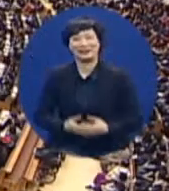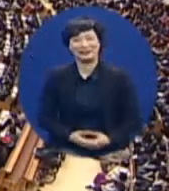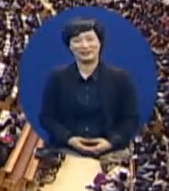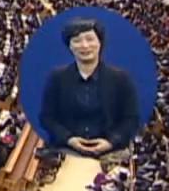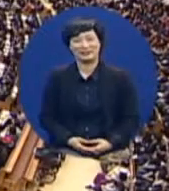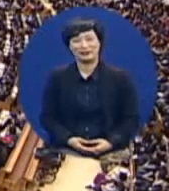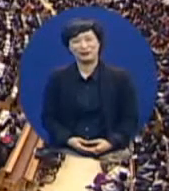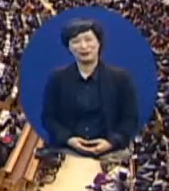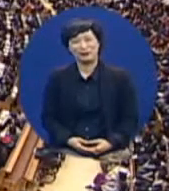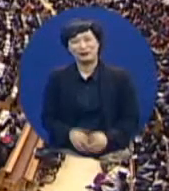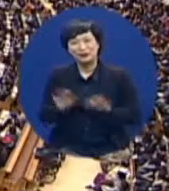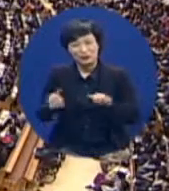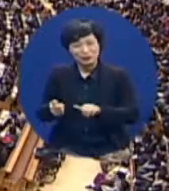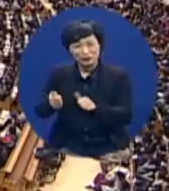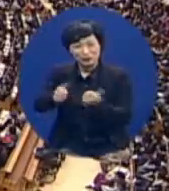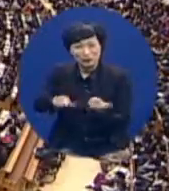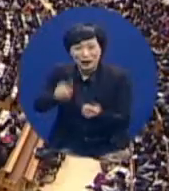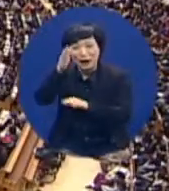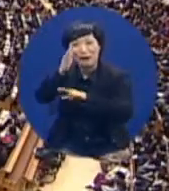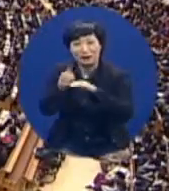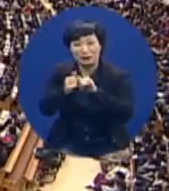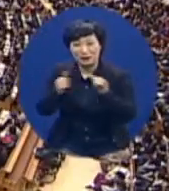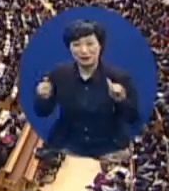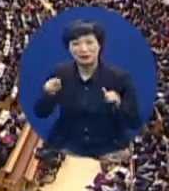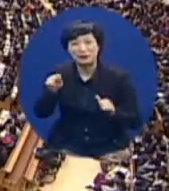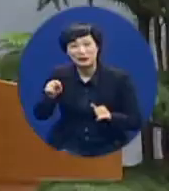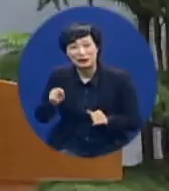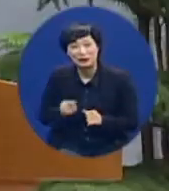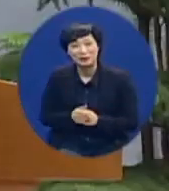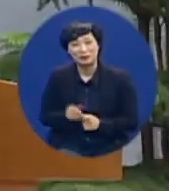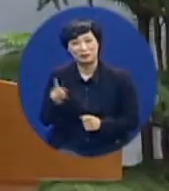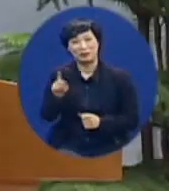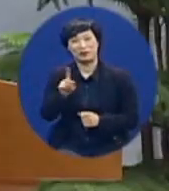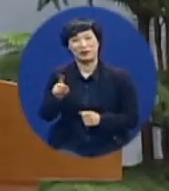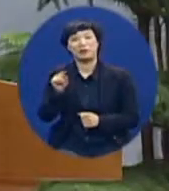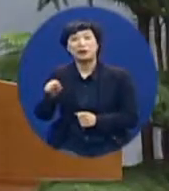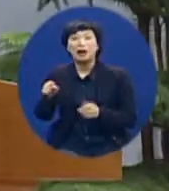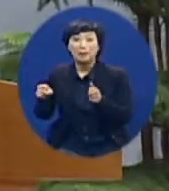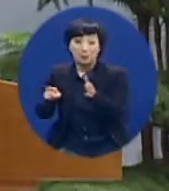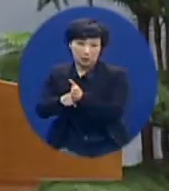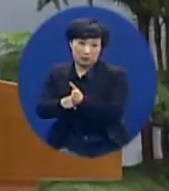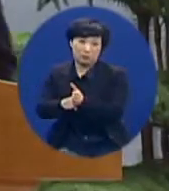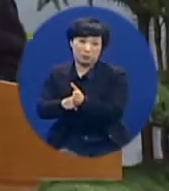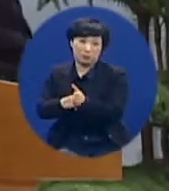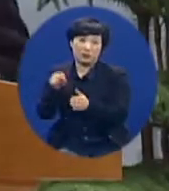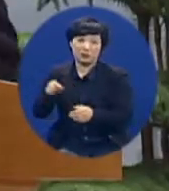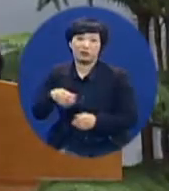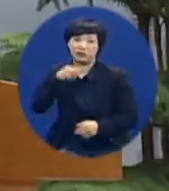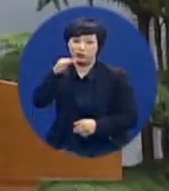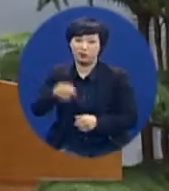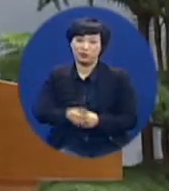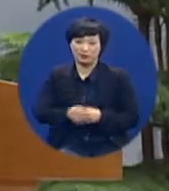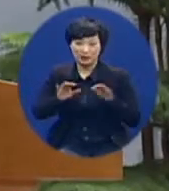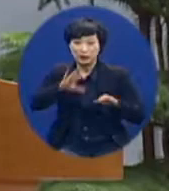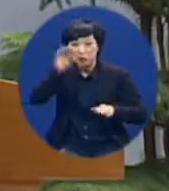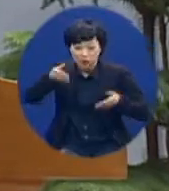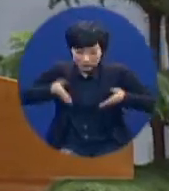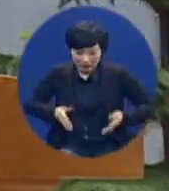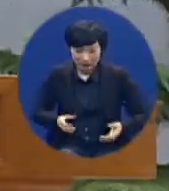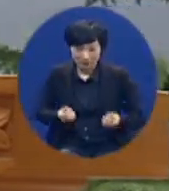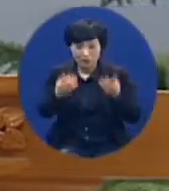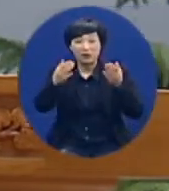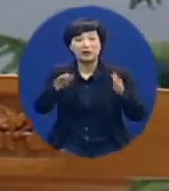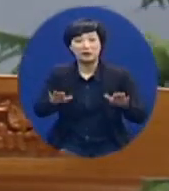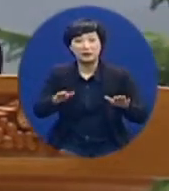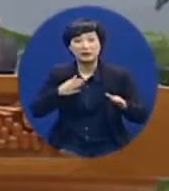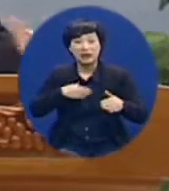You should be the one who can face death with thanksgiving. It is faith. He who